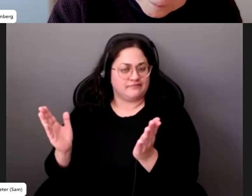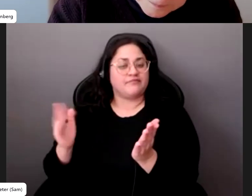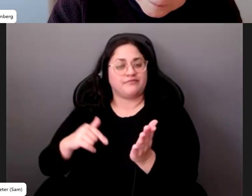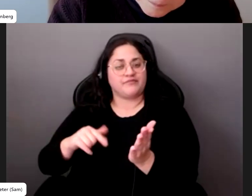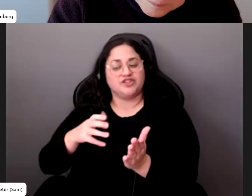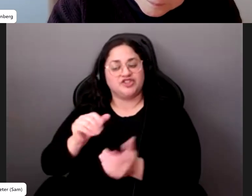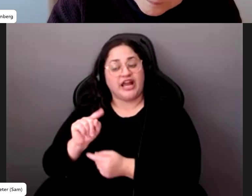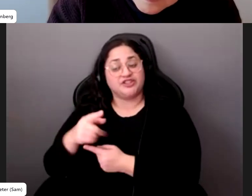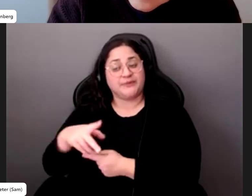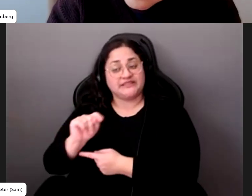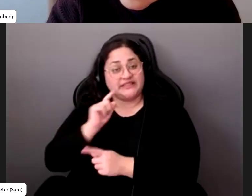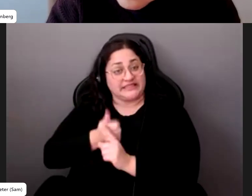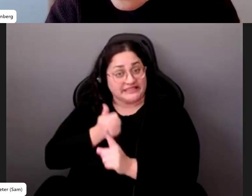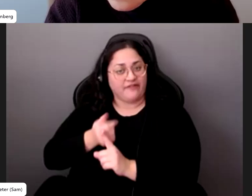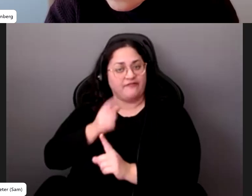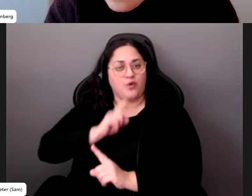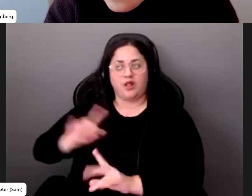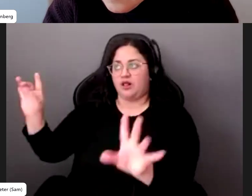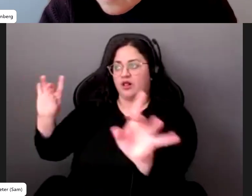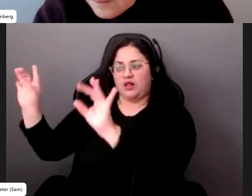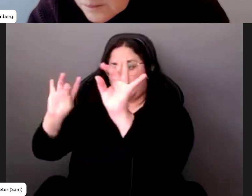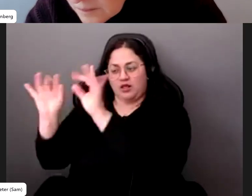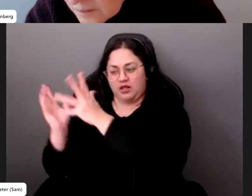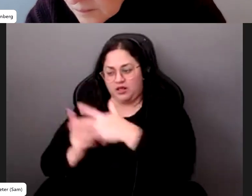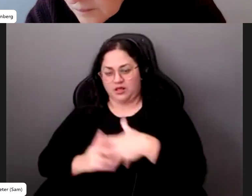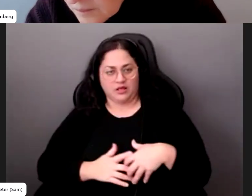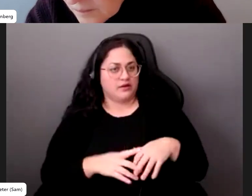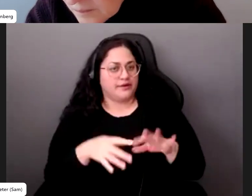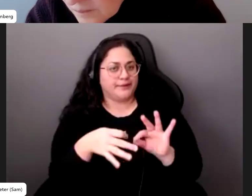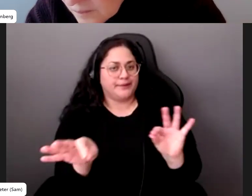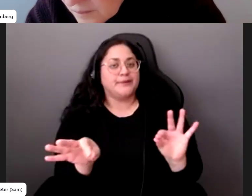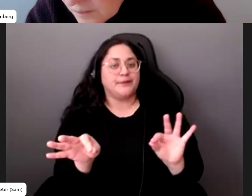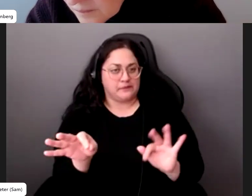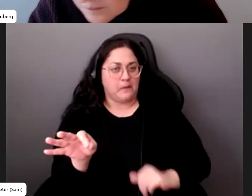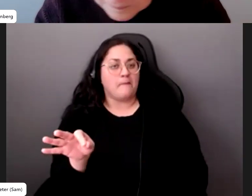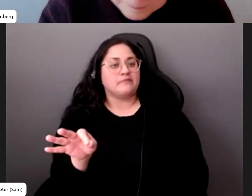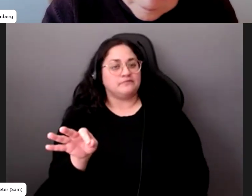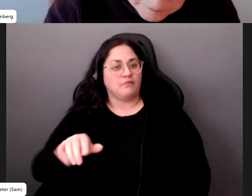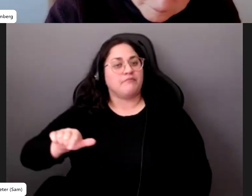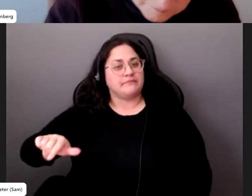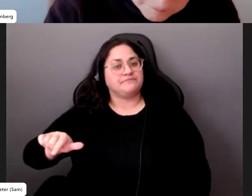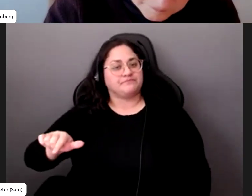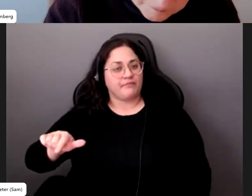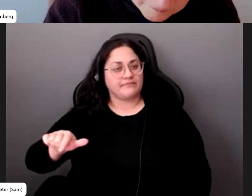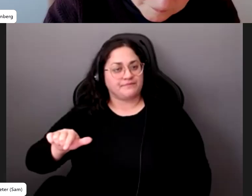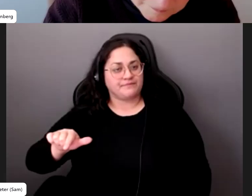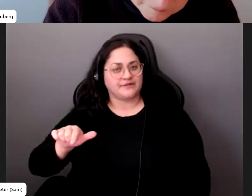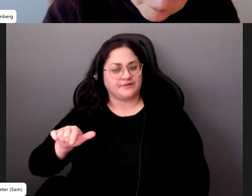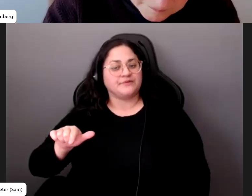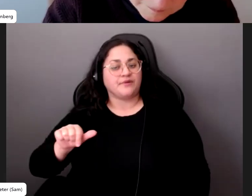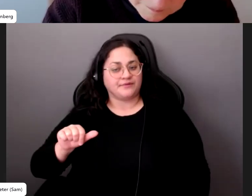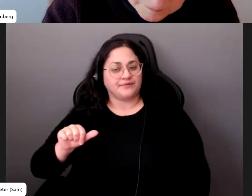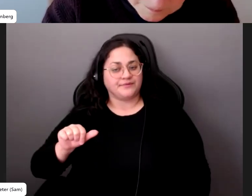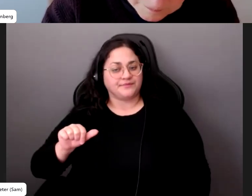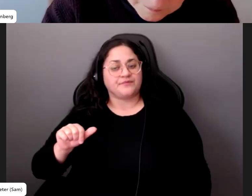calculation, an algorithm, which is called a large language model, that says things like, use all of